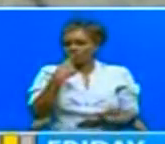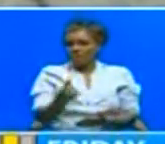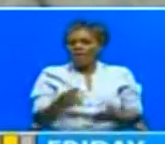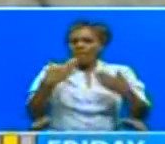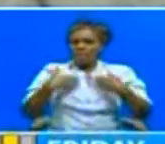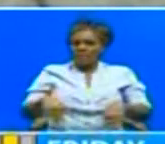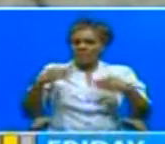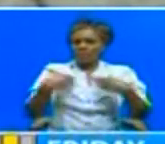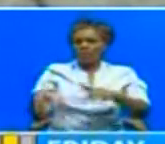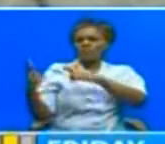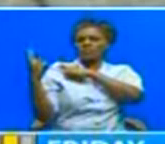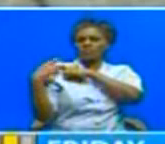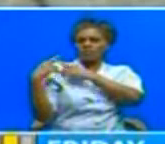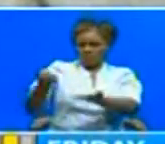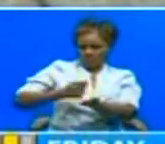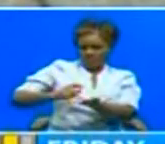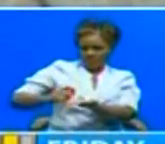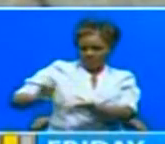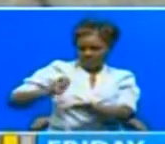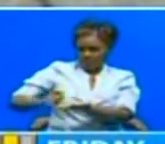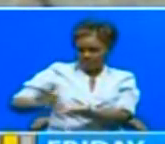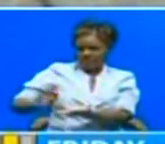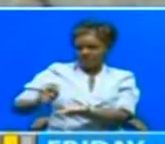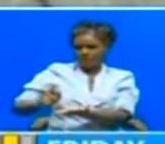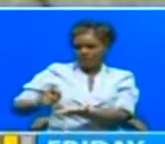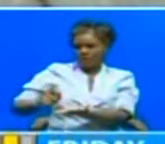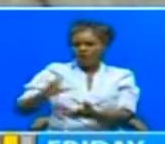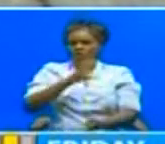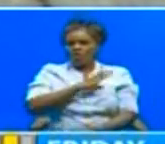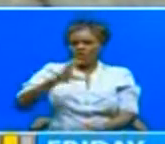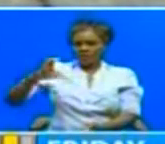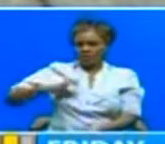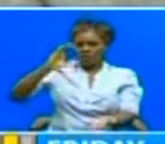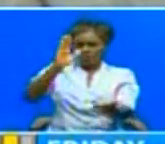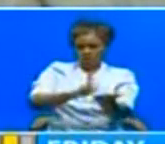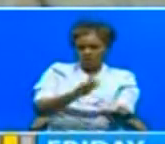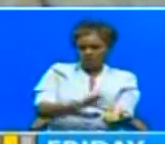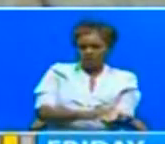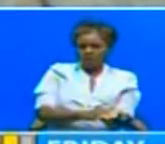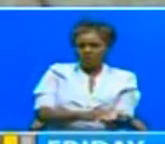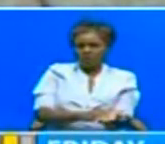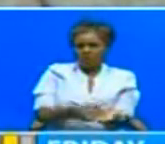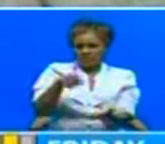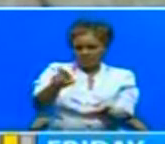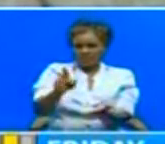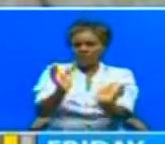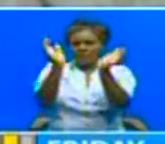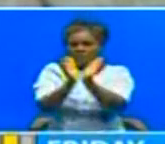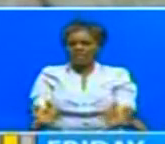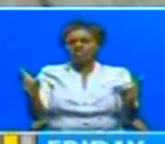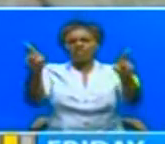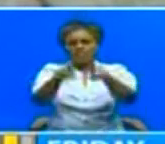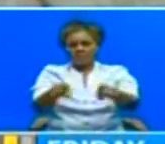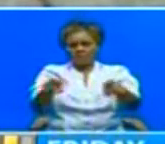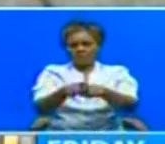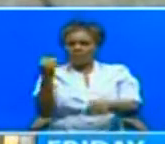who signed the committee recommendation be held accountable for that abuse